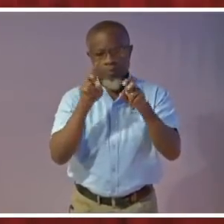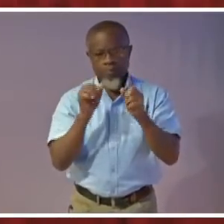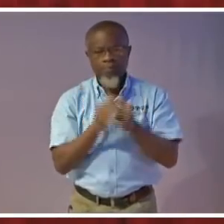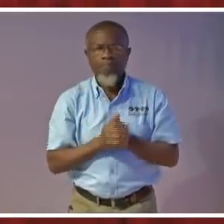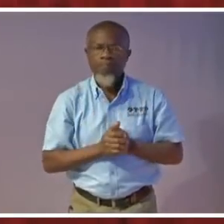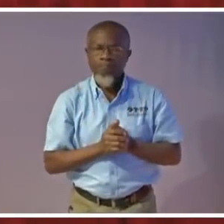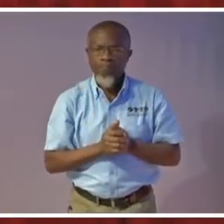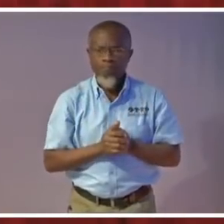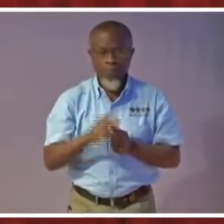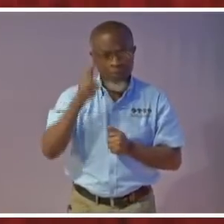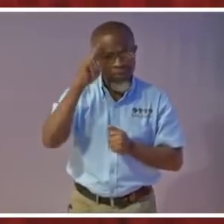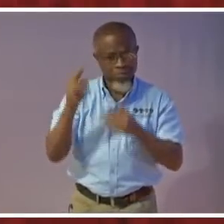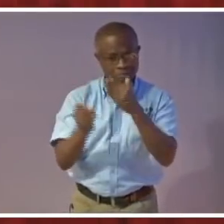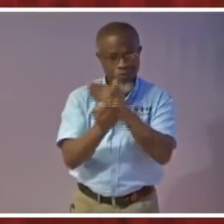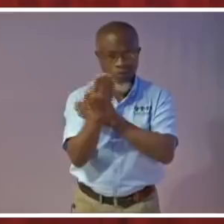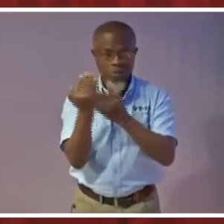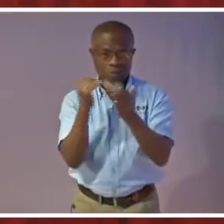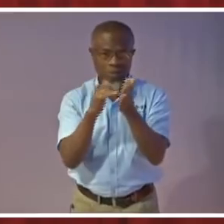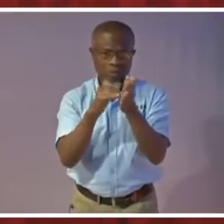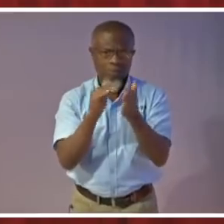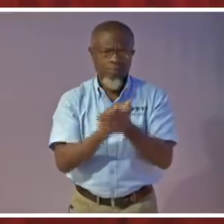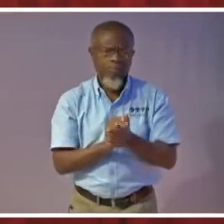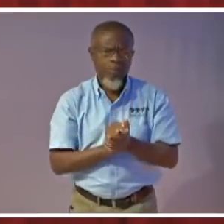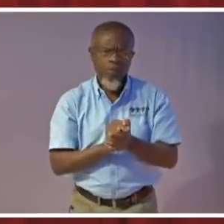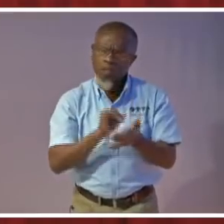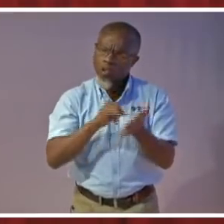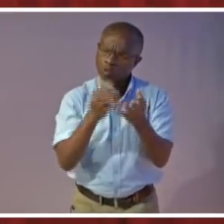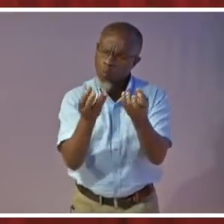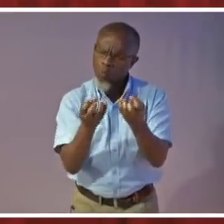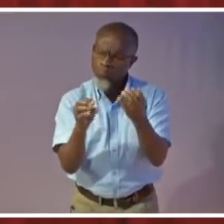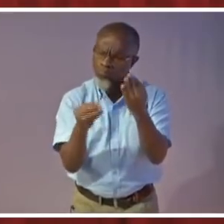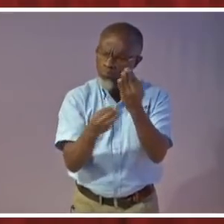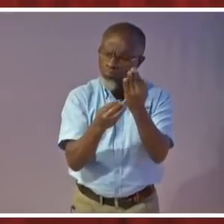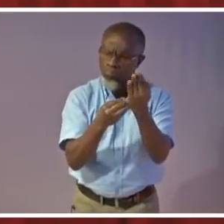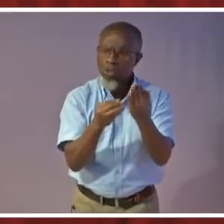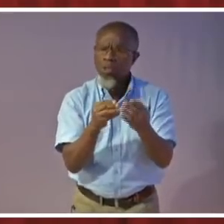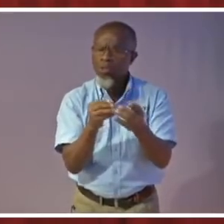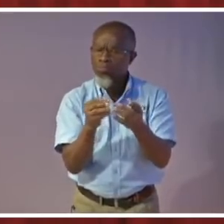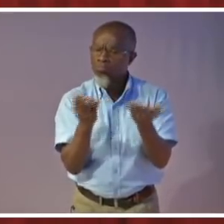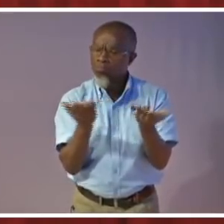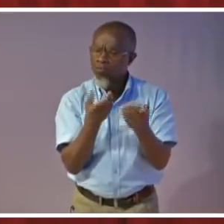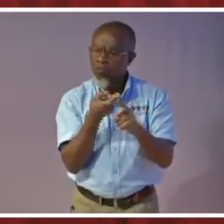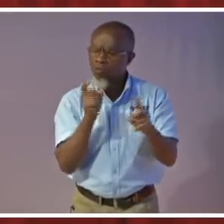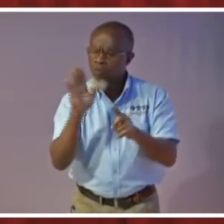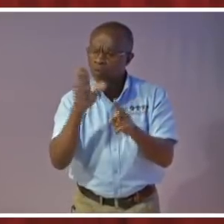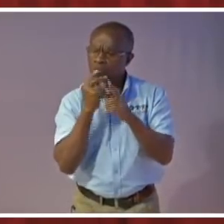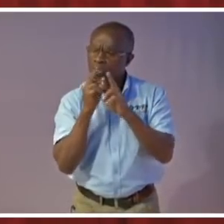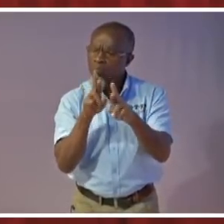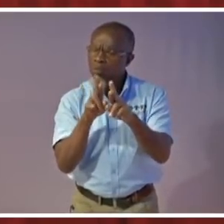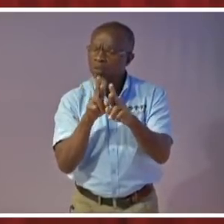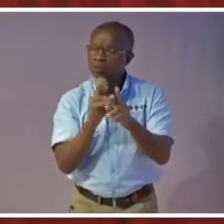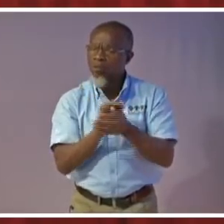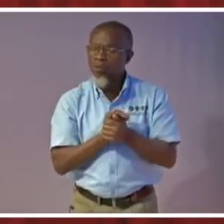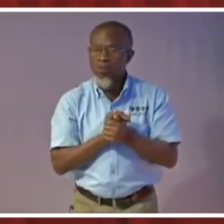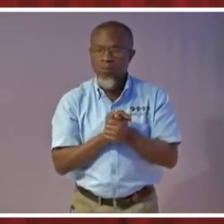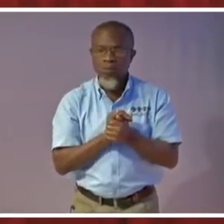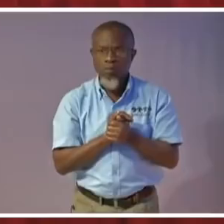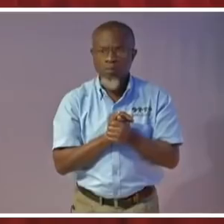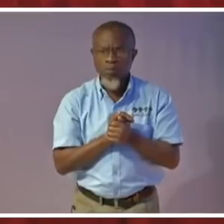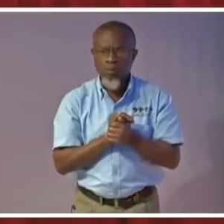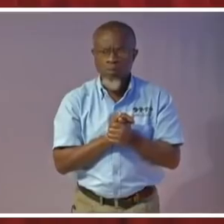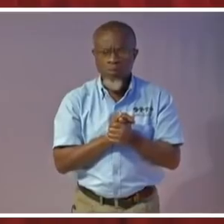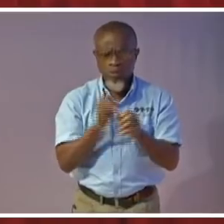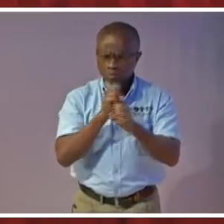Hi, morning again. Minister, I just want to follow up to one of your responses you would have given there about the testing kit. So just to clarify, is it then